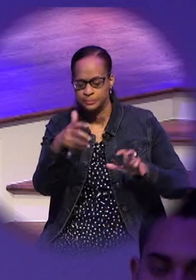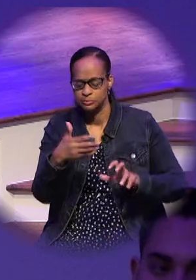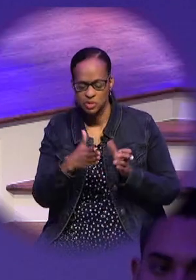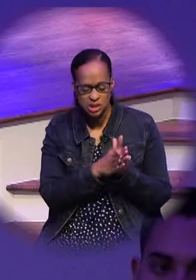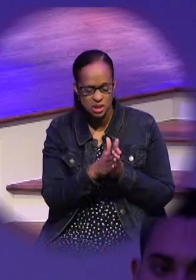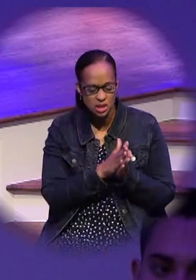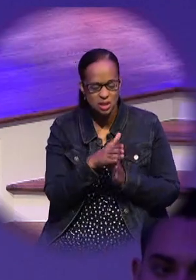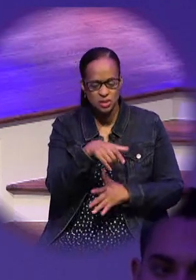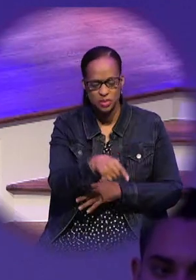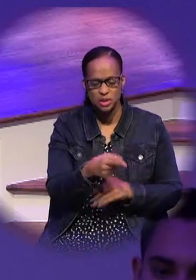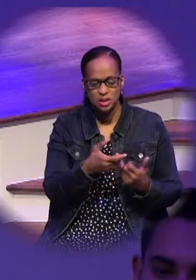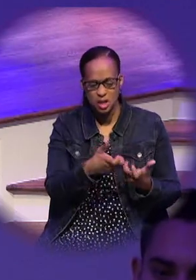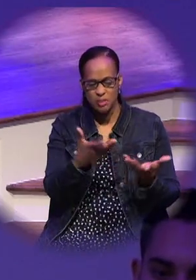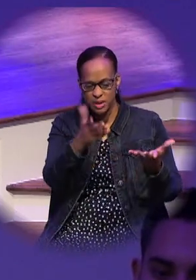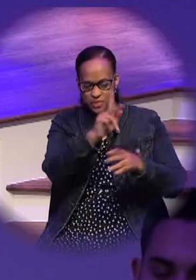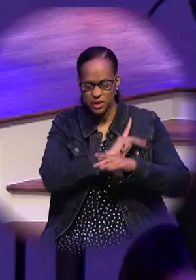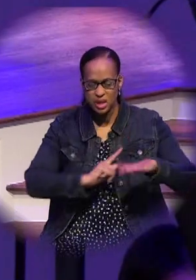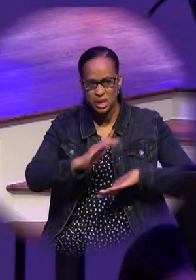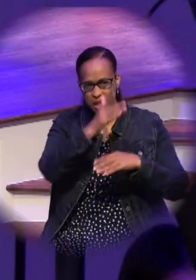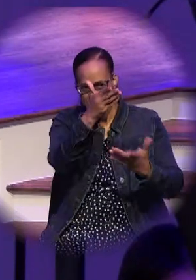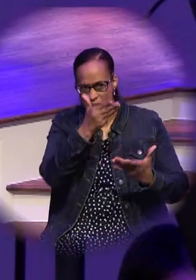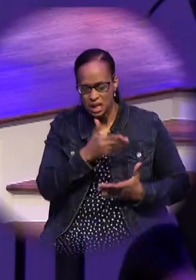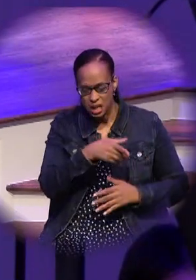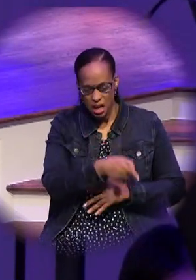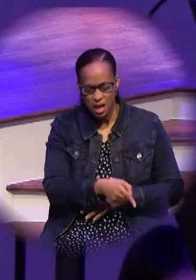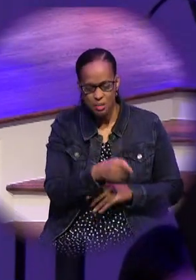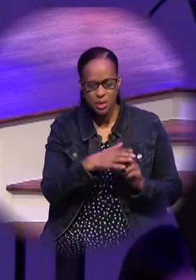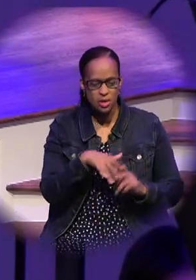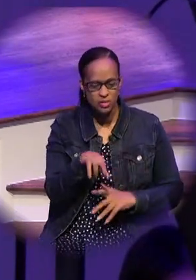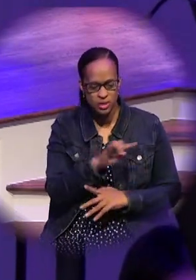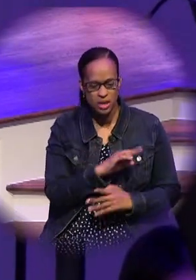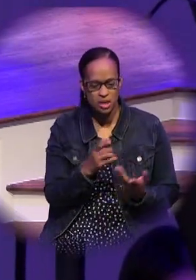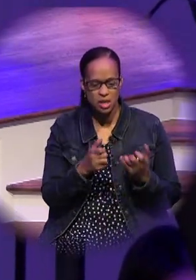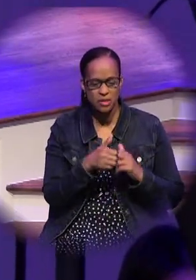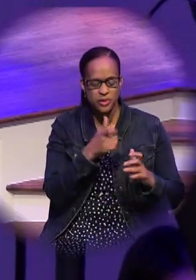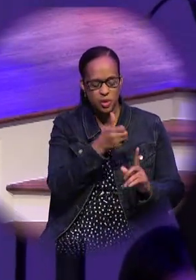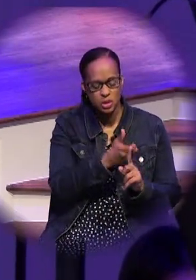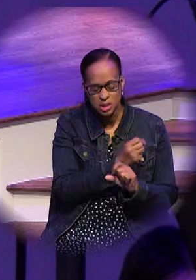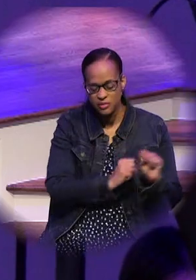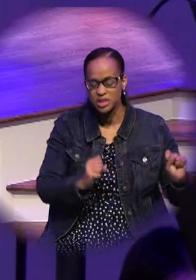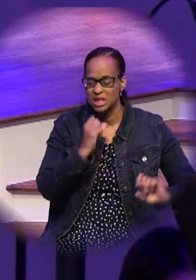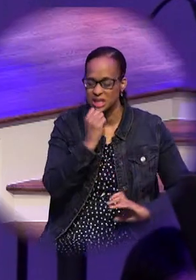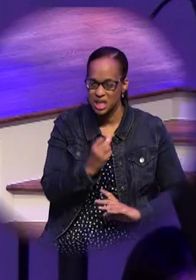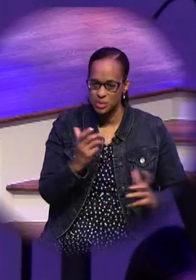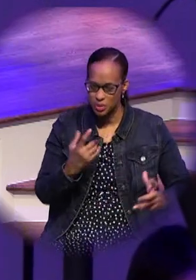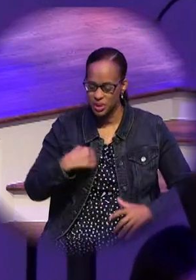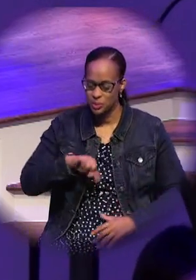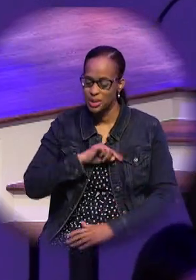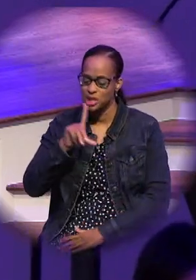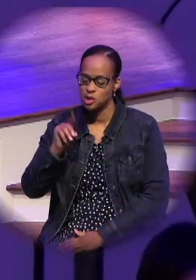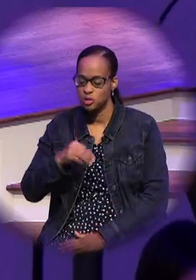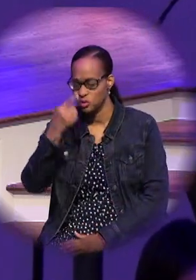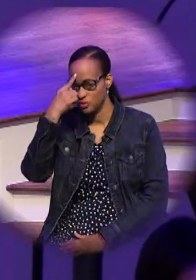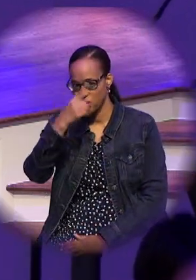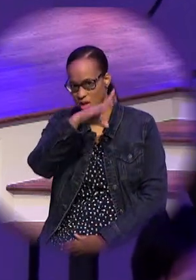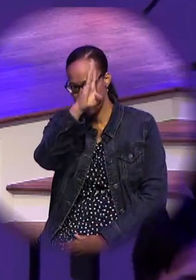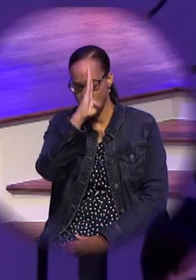thought they could bring about the kingdom of God on their own efforts. Salvation is not what we do for